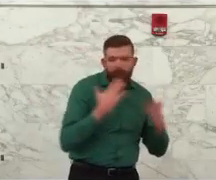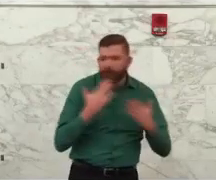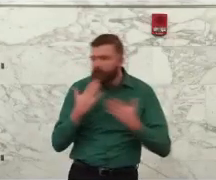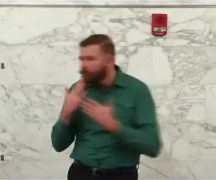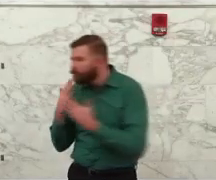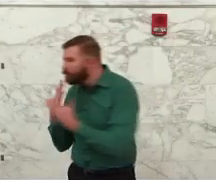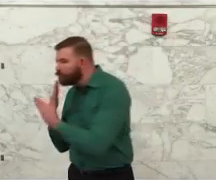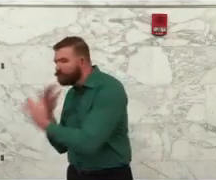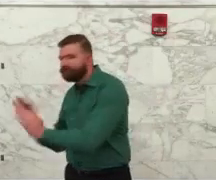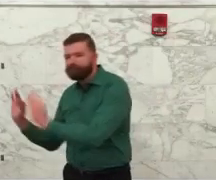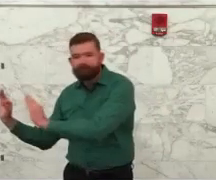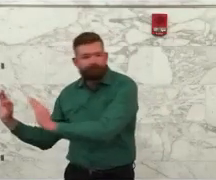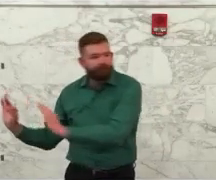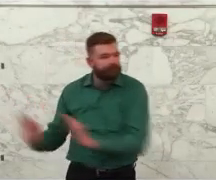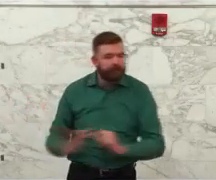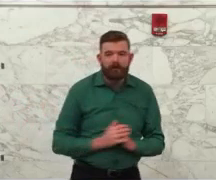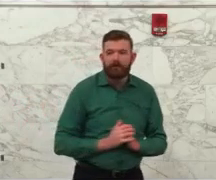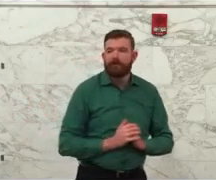teams.